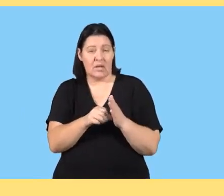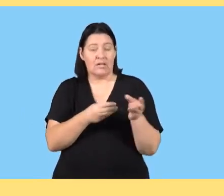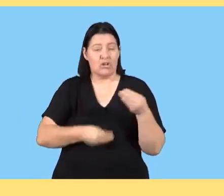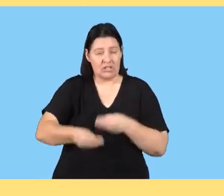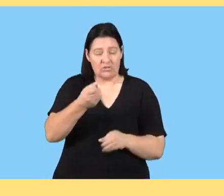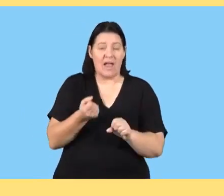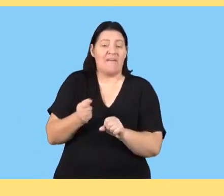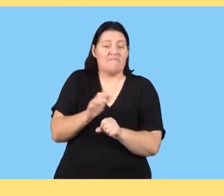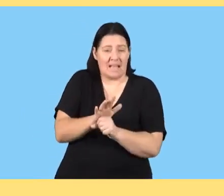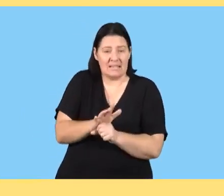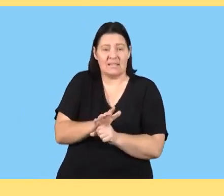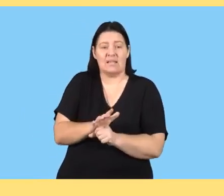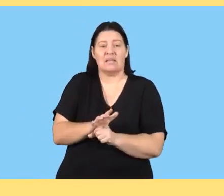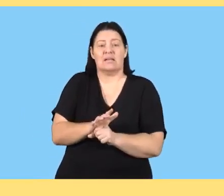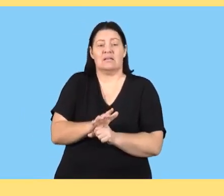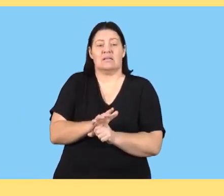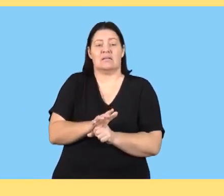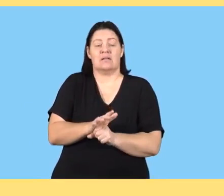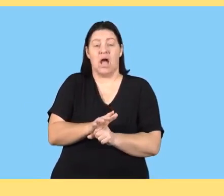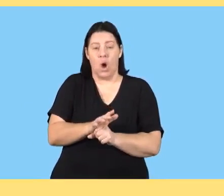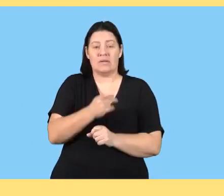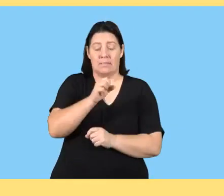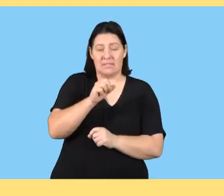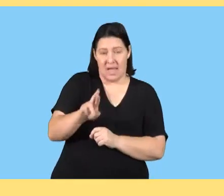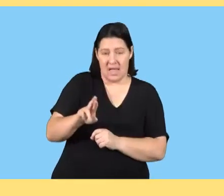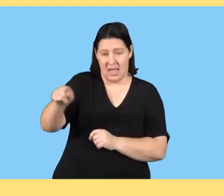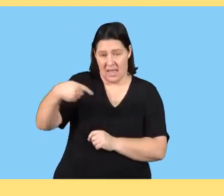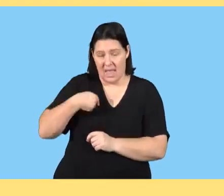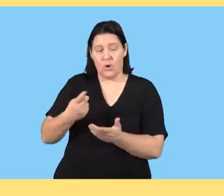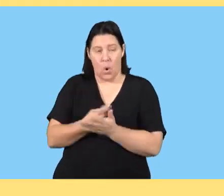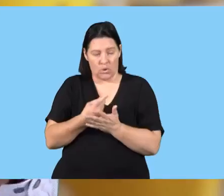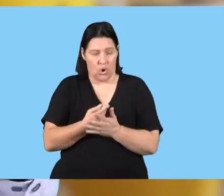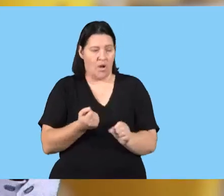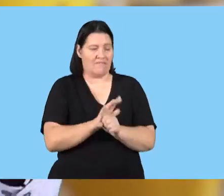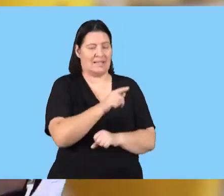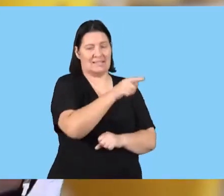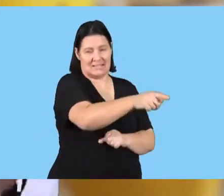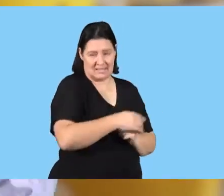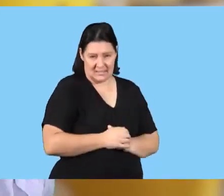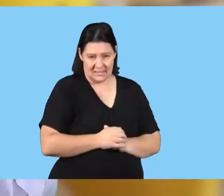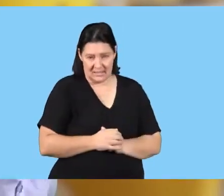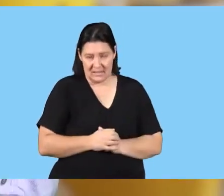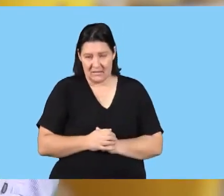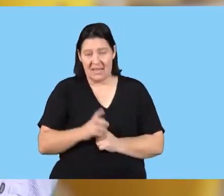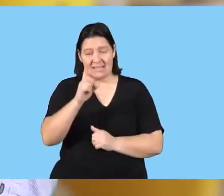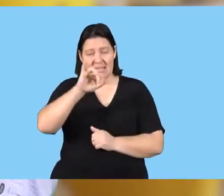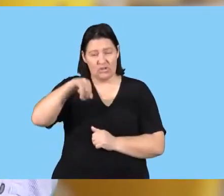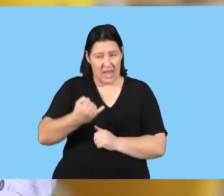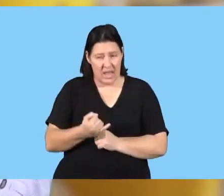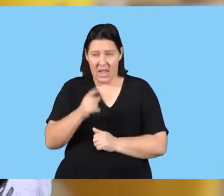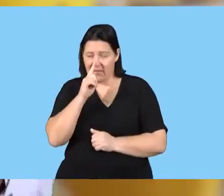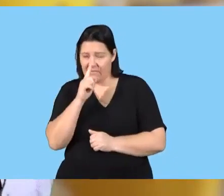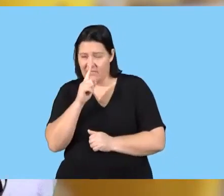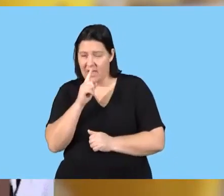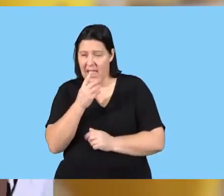transactions are affecting our debtors and our creditors. So when you do your GJ, always look. If